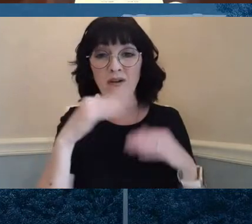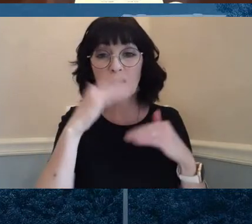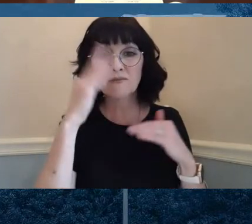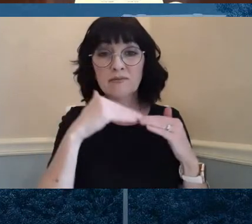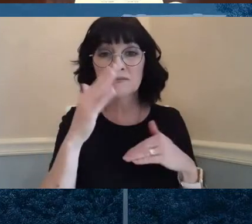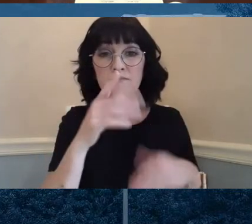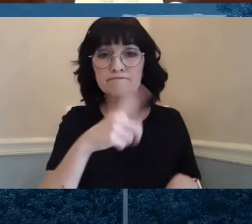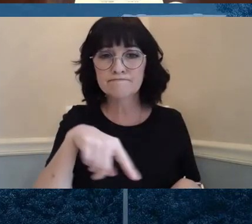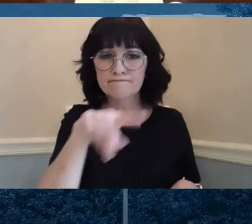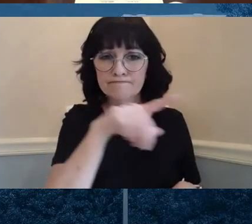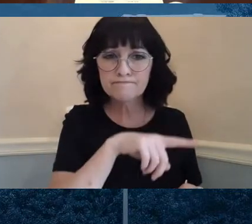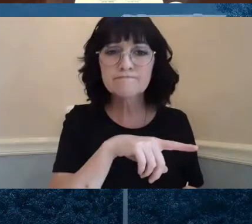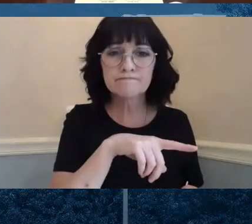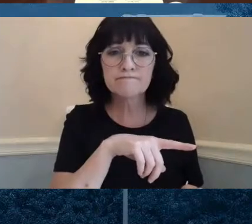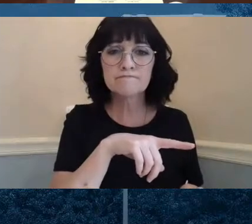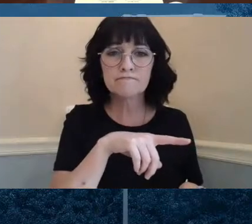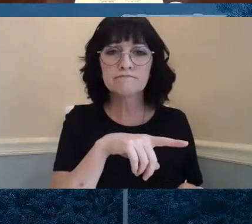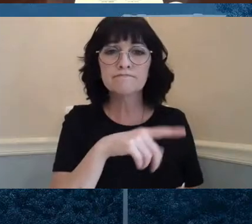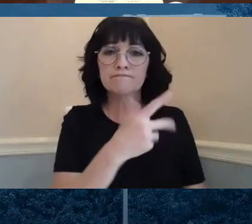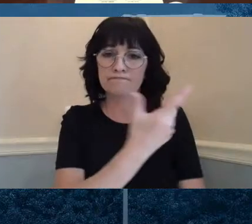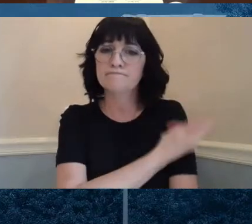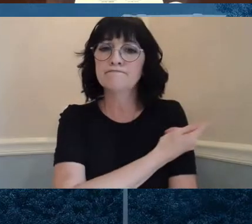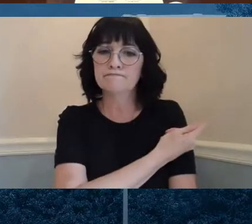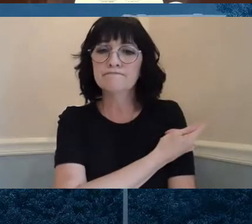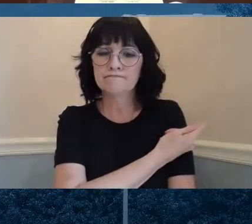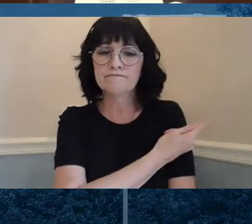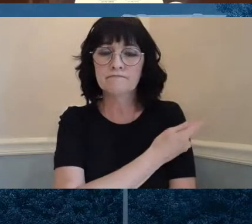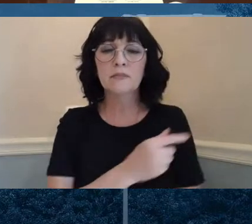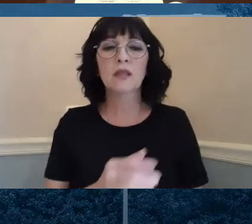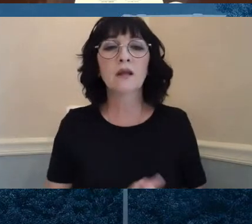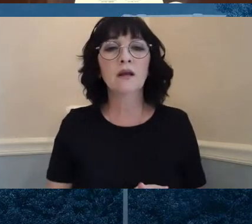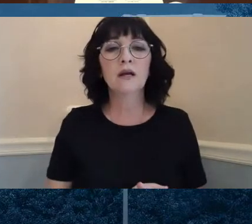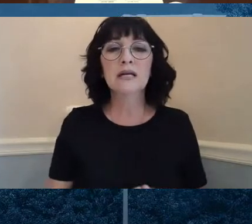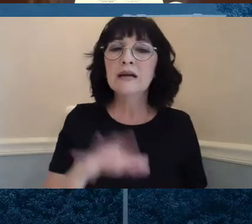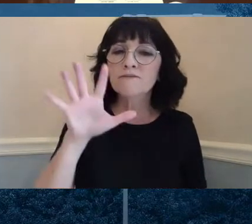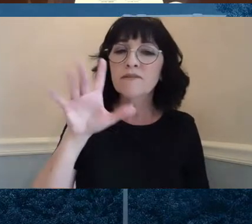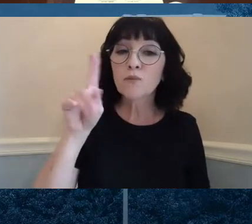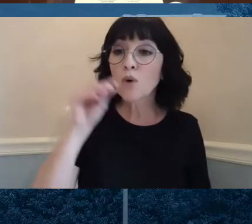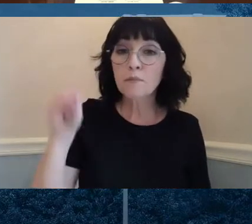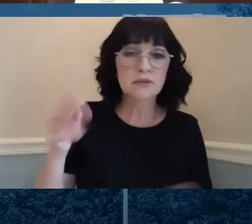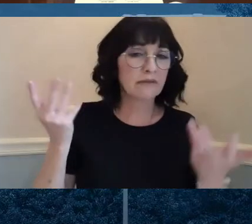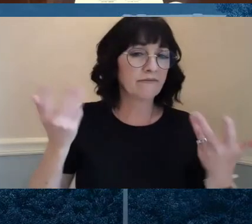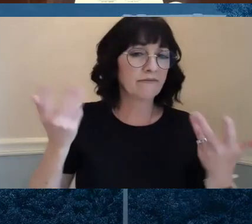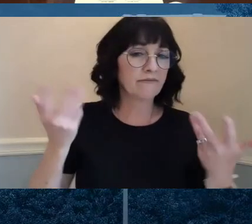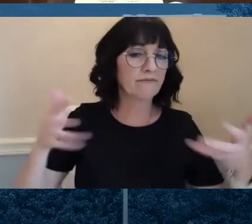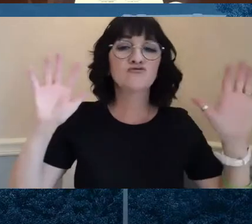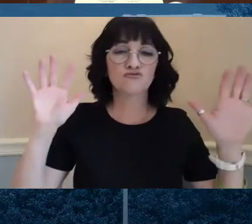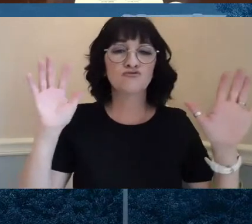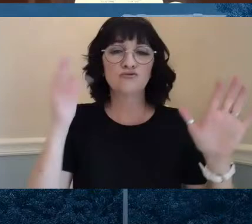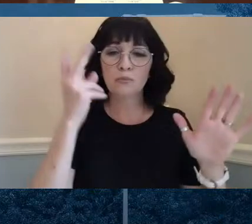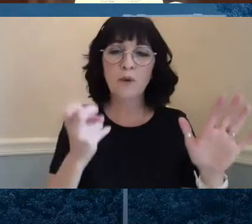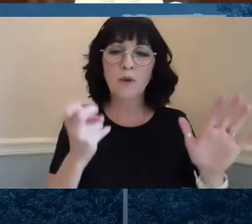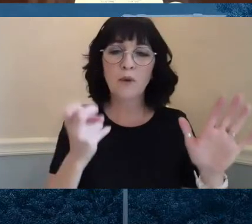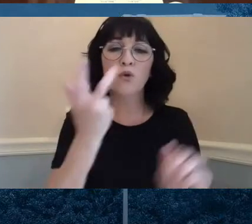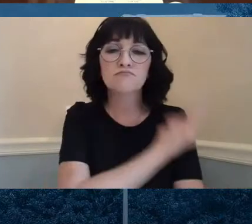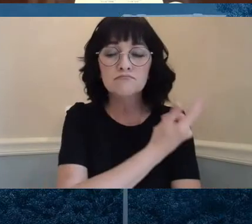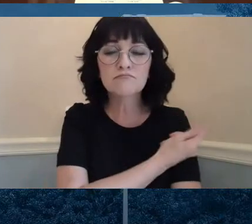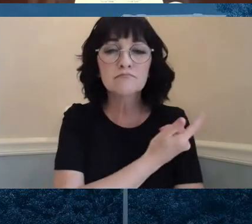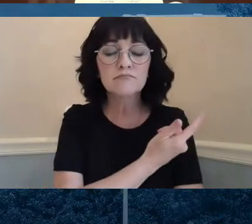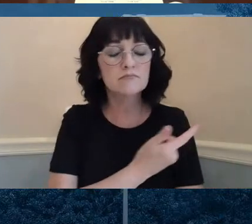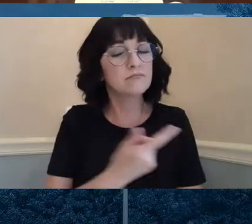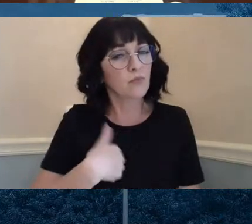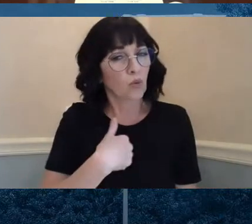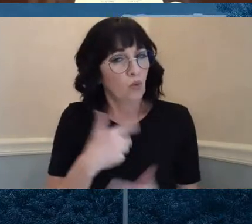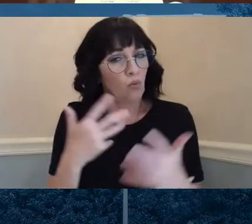fully vaccinated. And of course, those are the populations most vulnerable, the ones that we want to protect, our grandmothers, grandfathers, moms